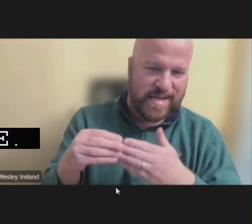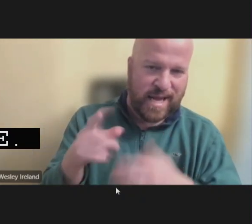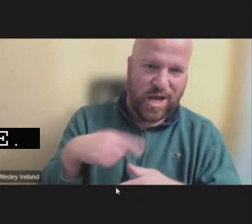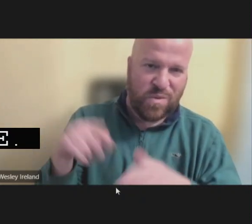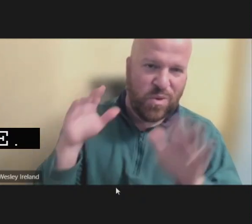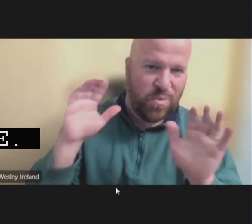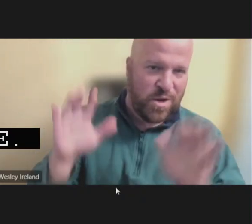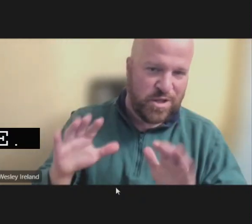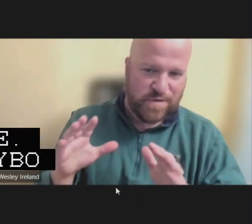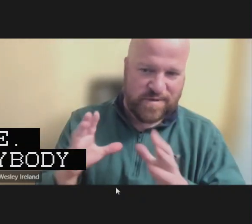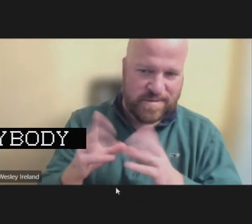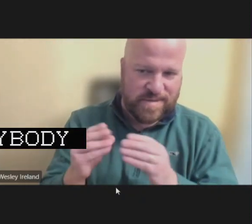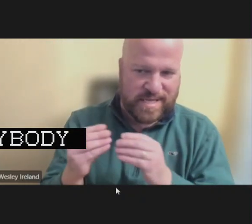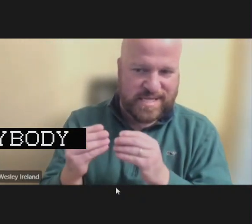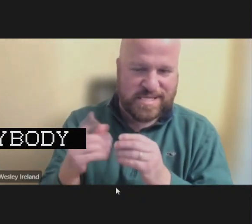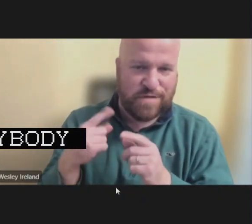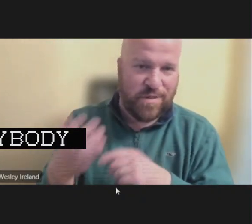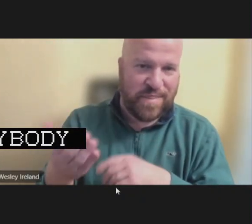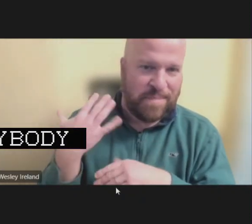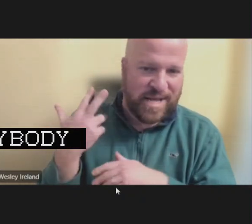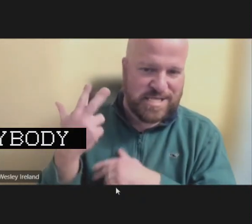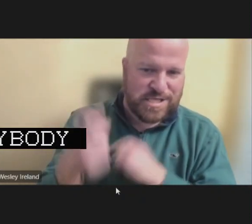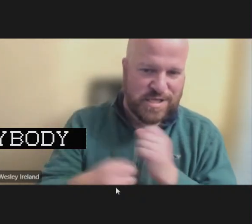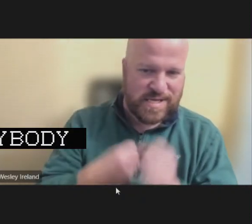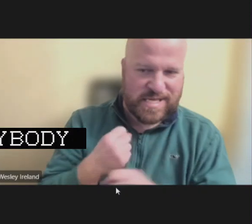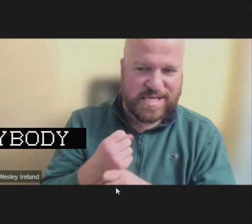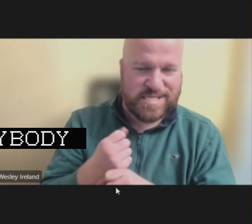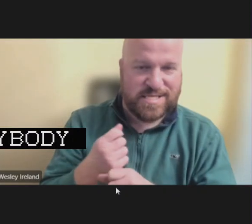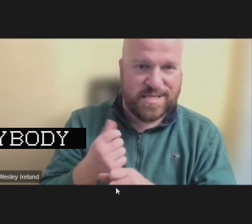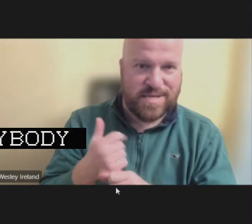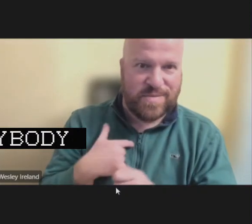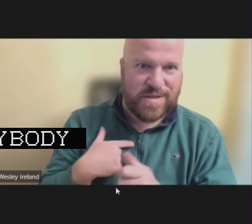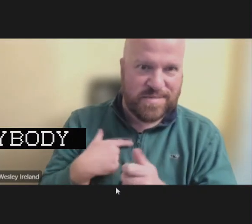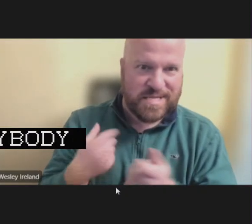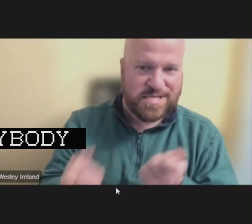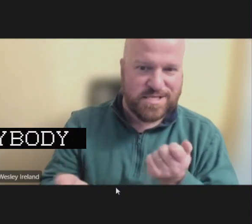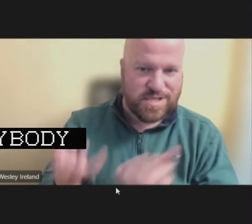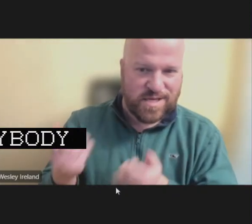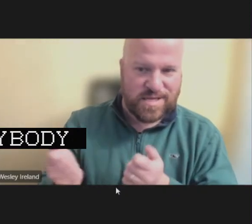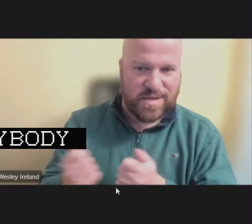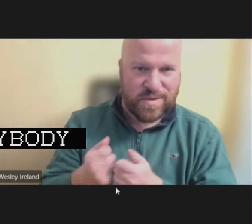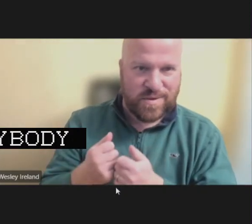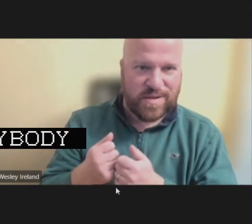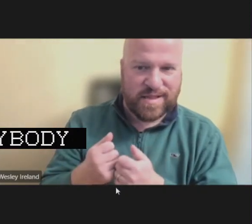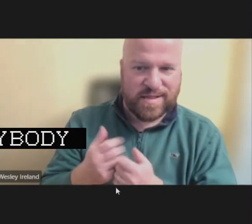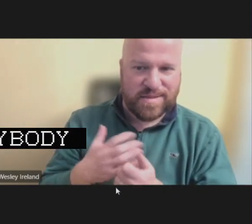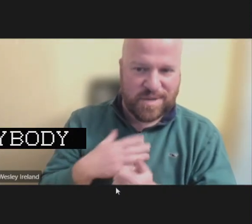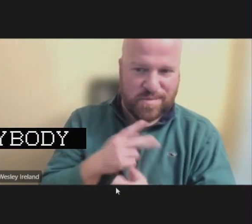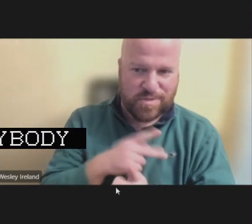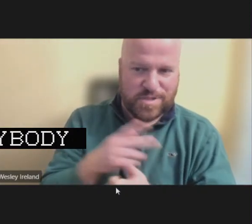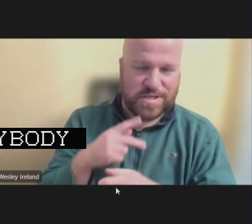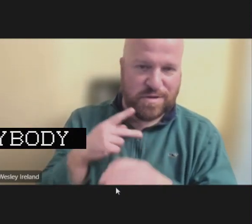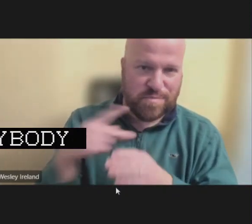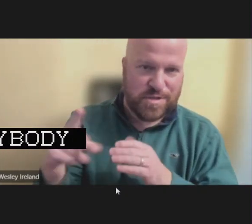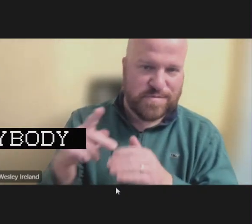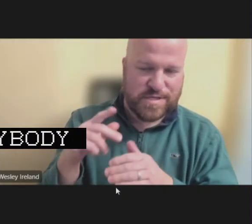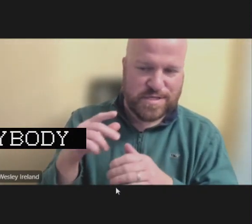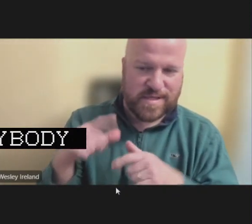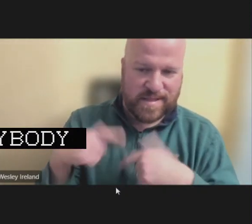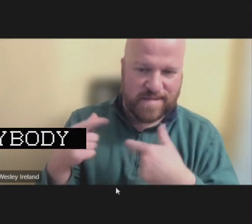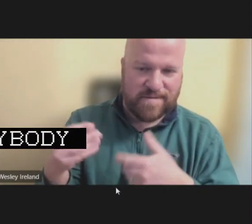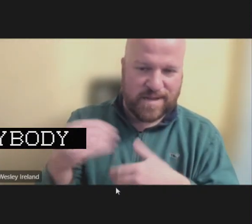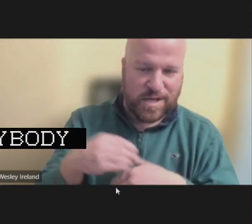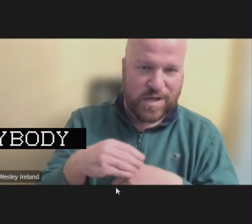the confidence to have me lead our wonderful meetings for the past 3 years, while also juggling with